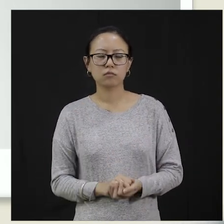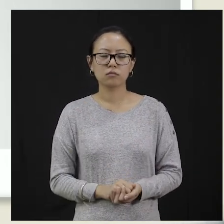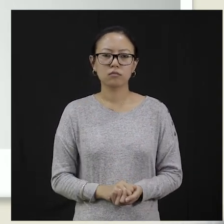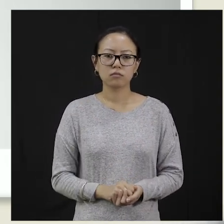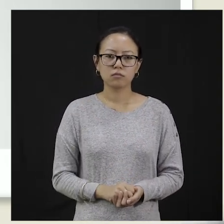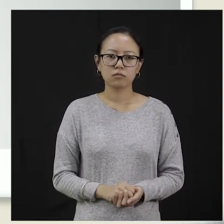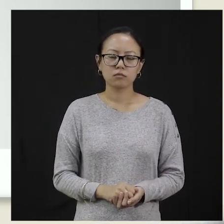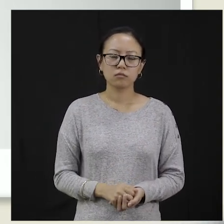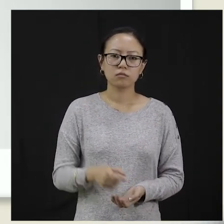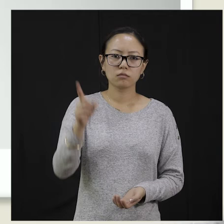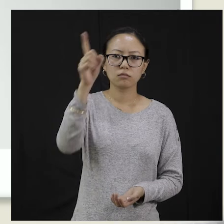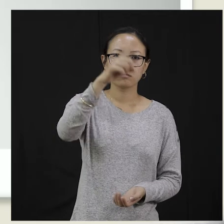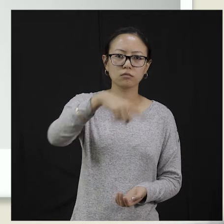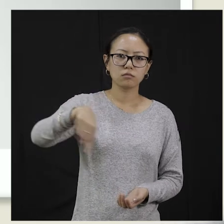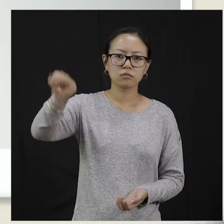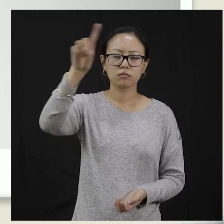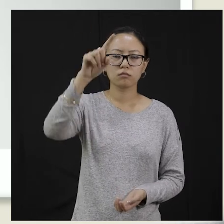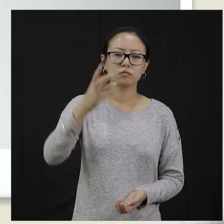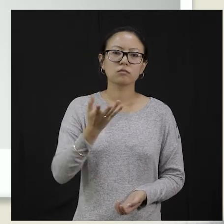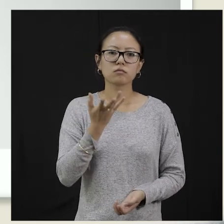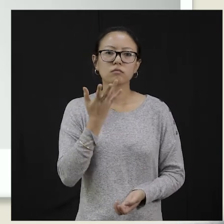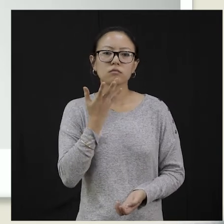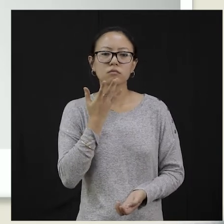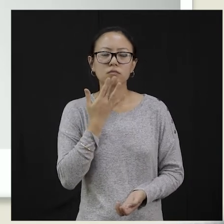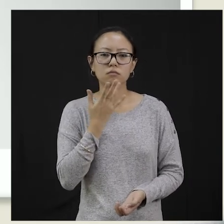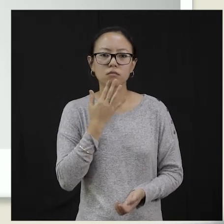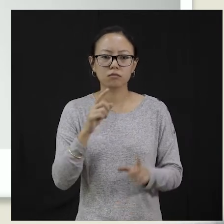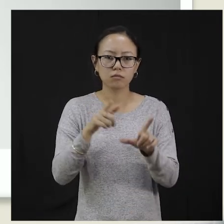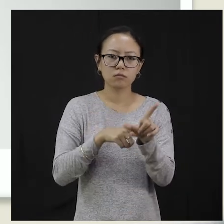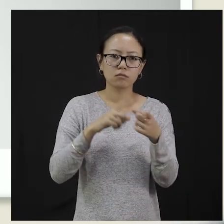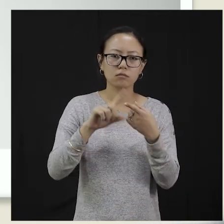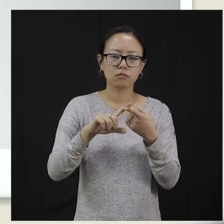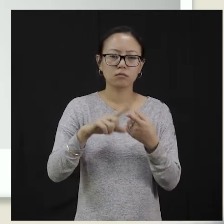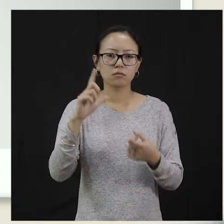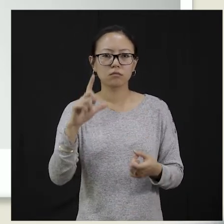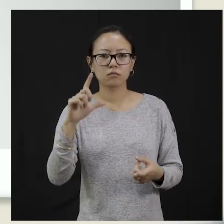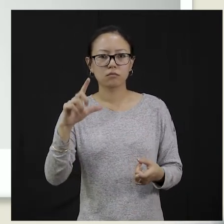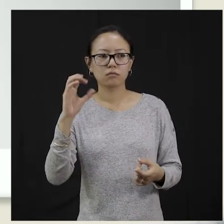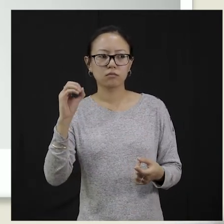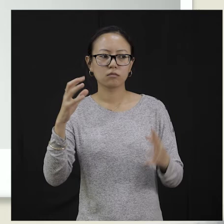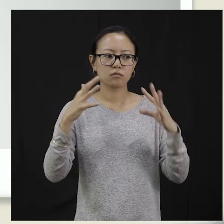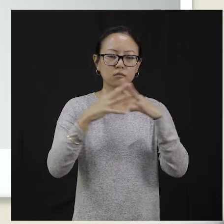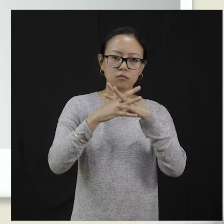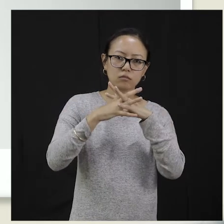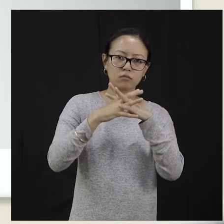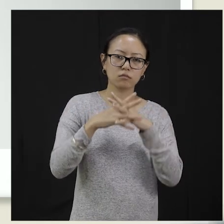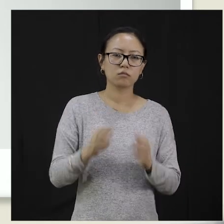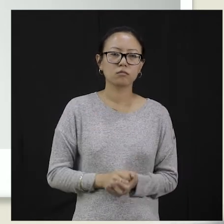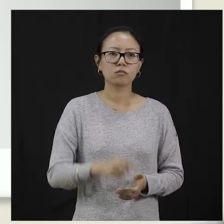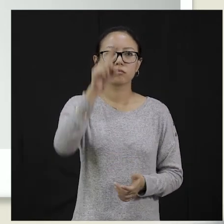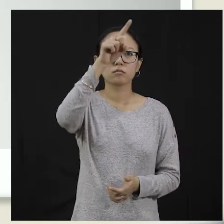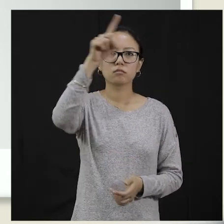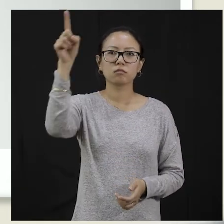circles yellow, the squares red, the triangles green